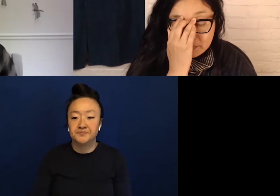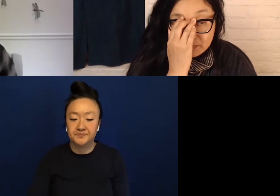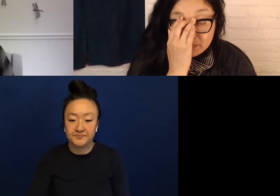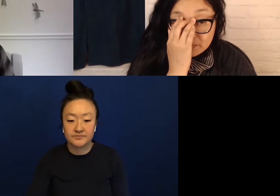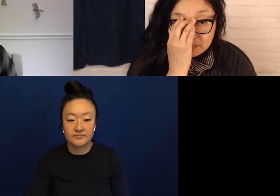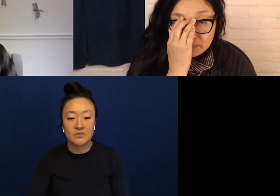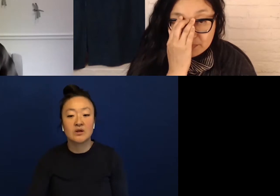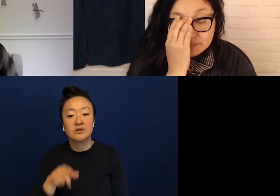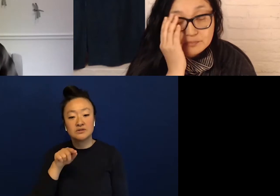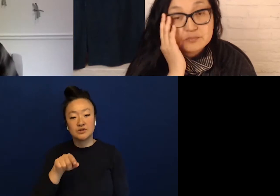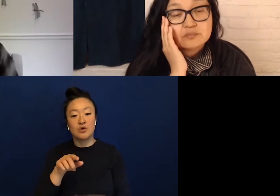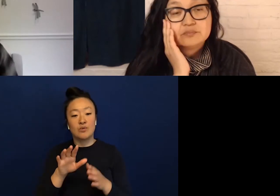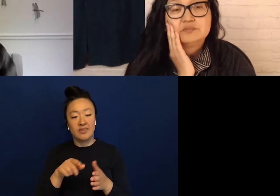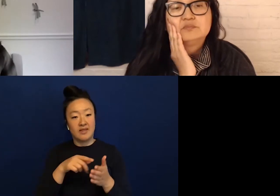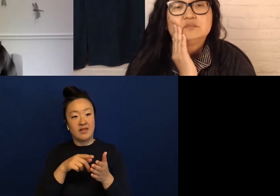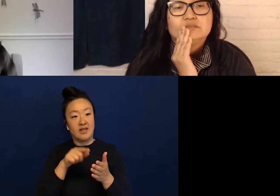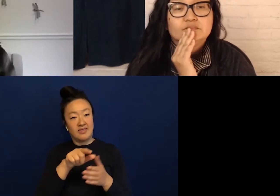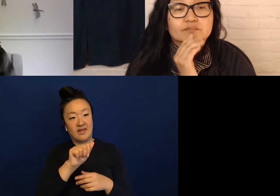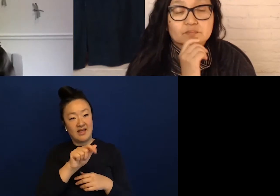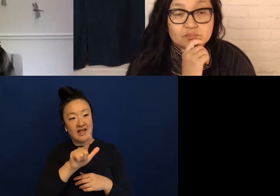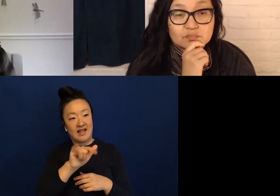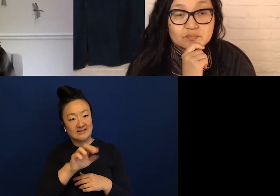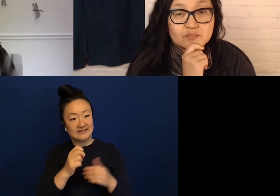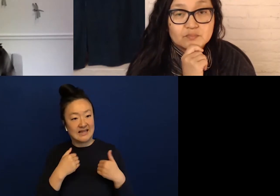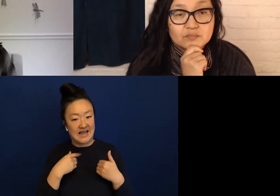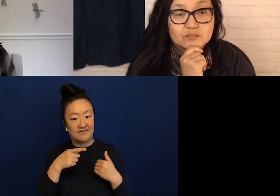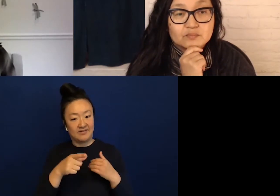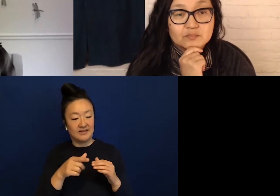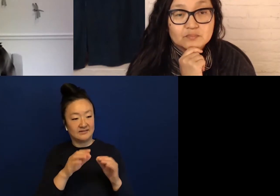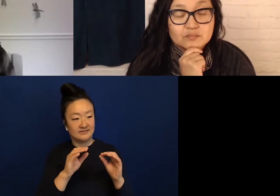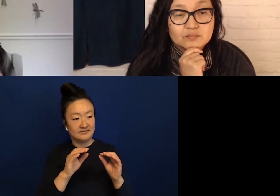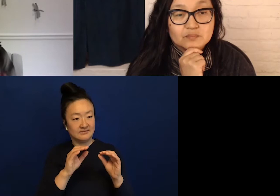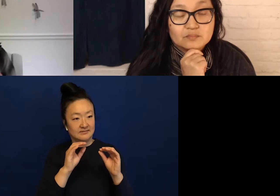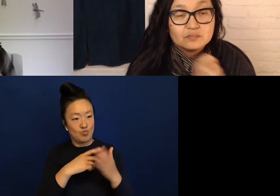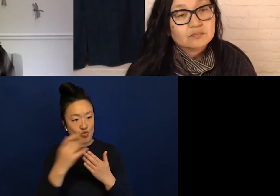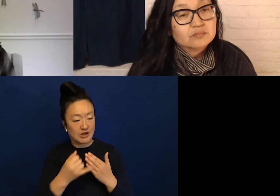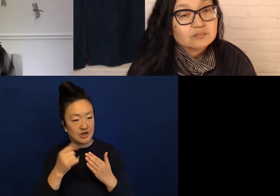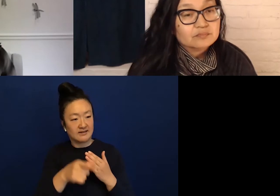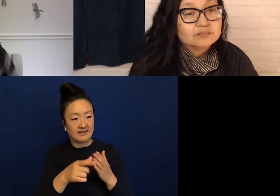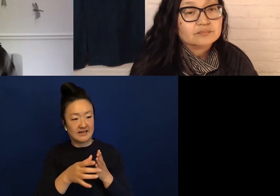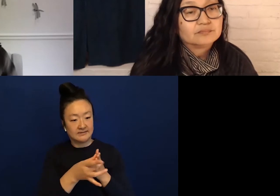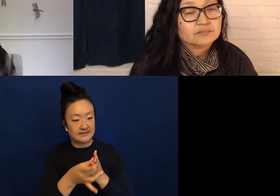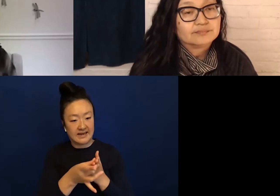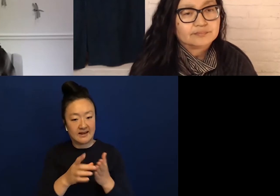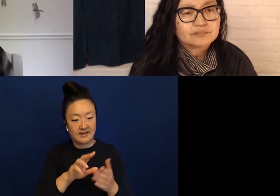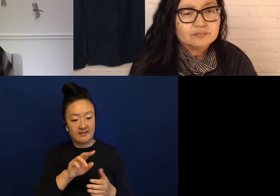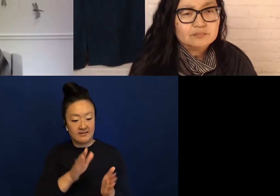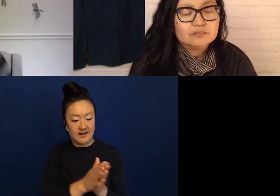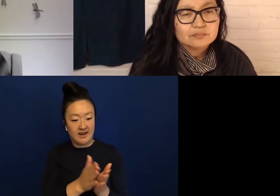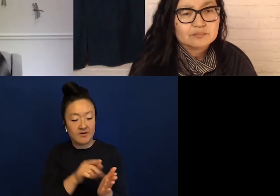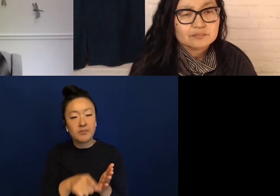is driving the forward movement of the novel. But as we, you know, when you actually think about the doing of